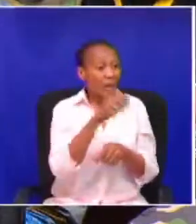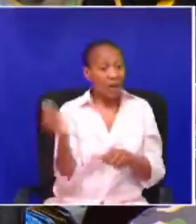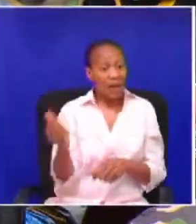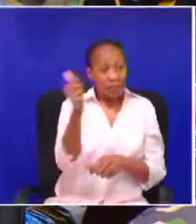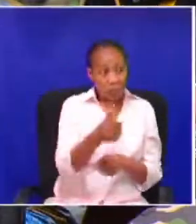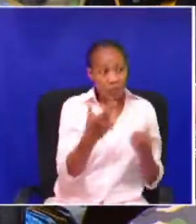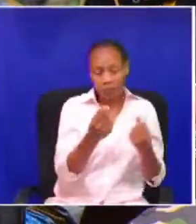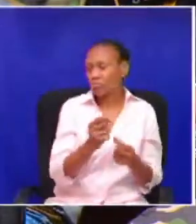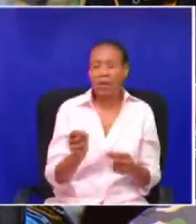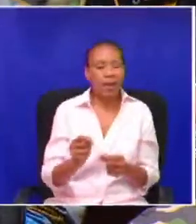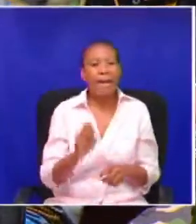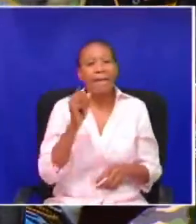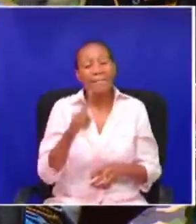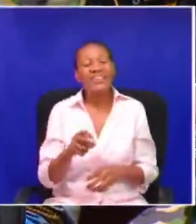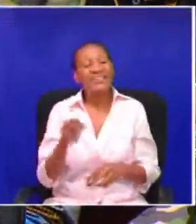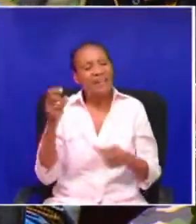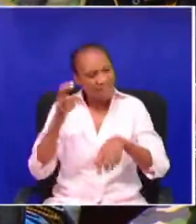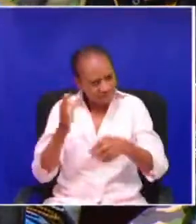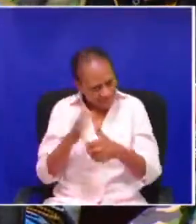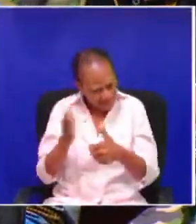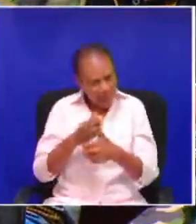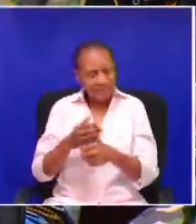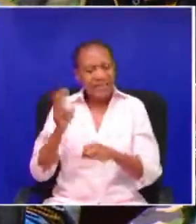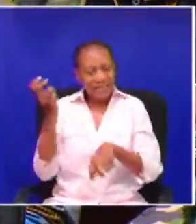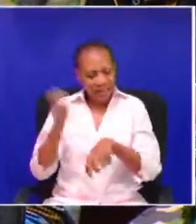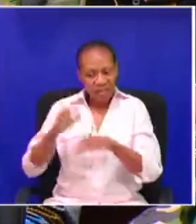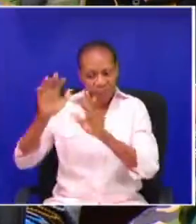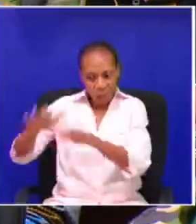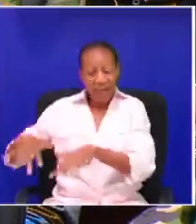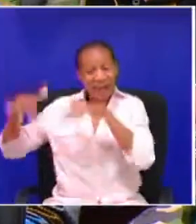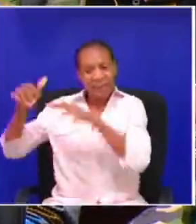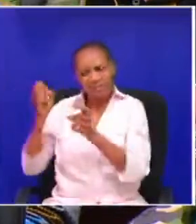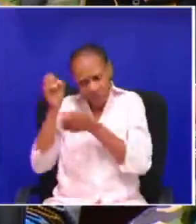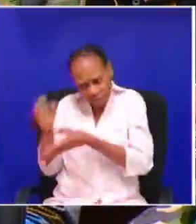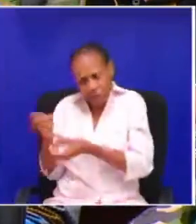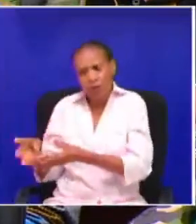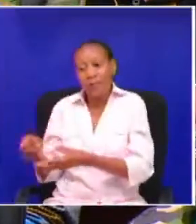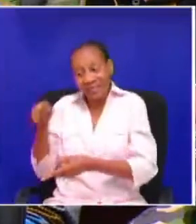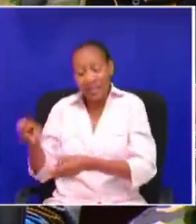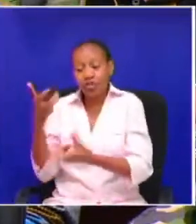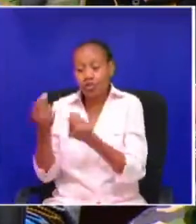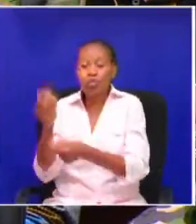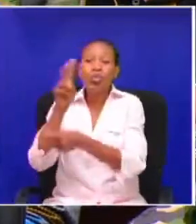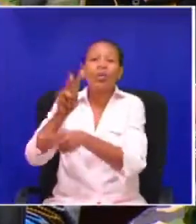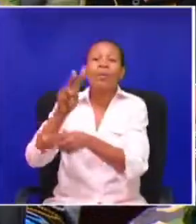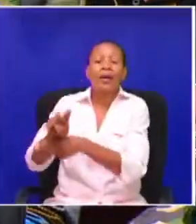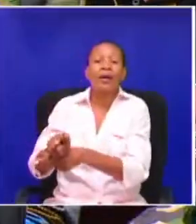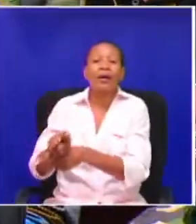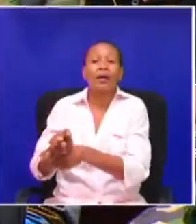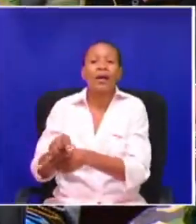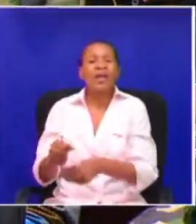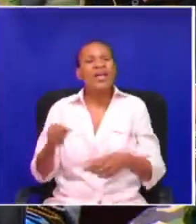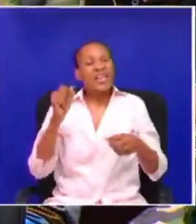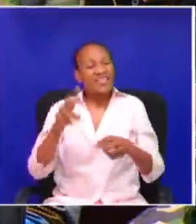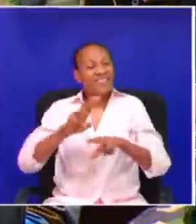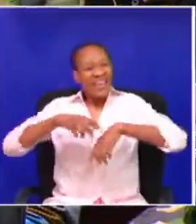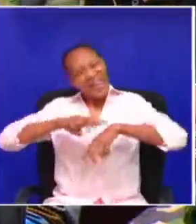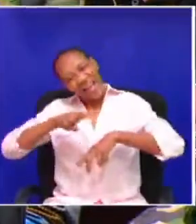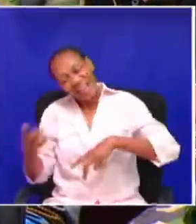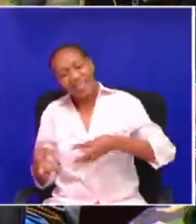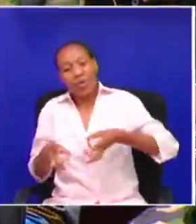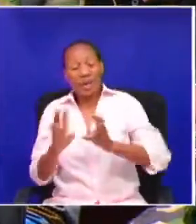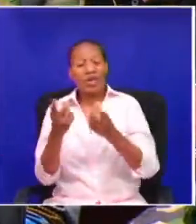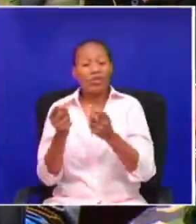but without parliamentary notification or oversight, constitute a misuse of state security resources, and it